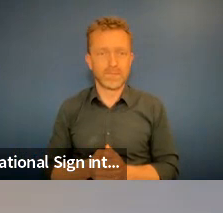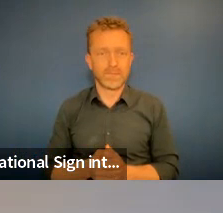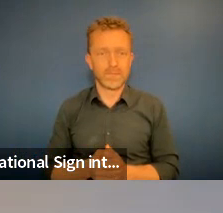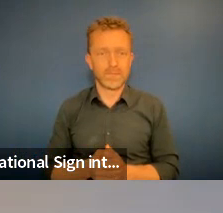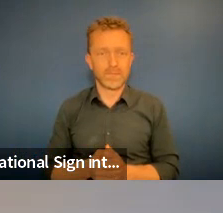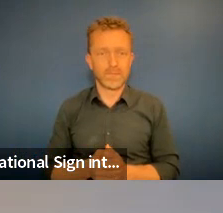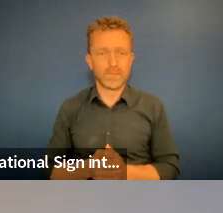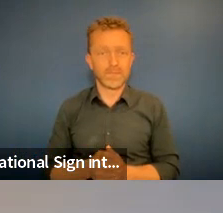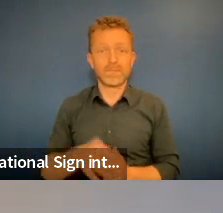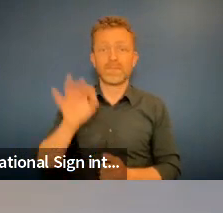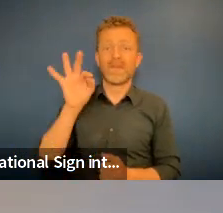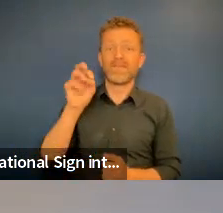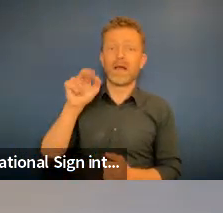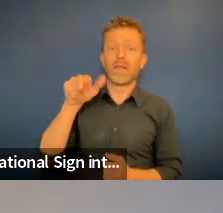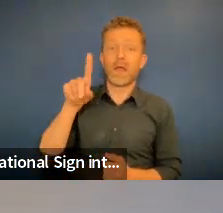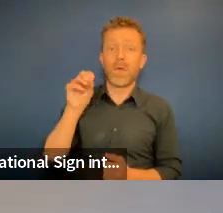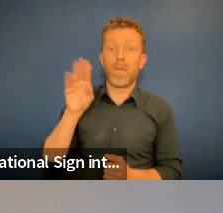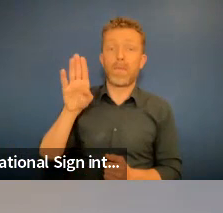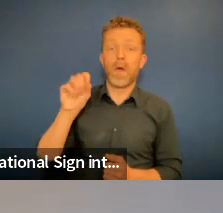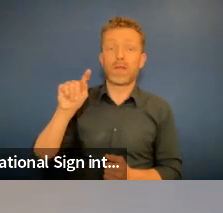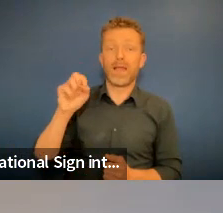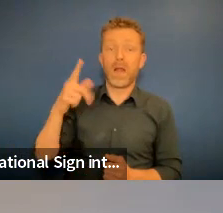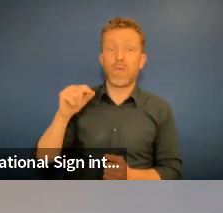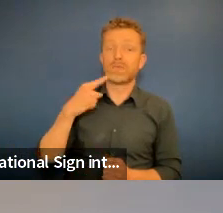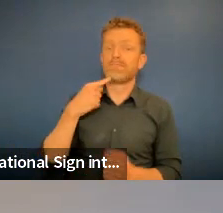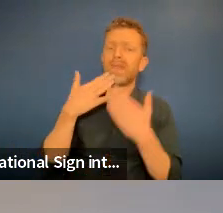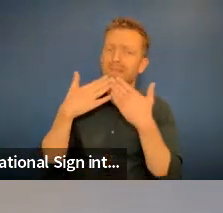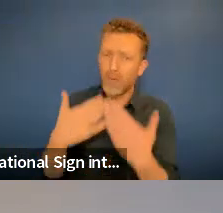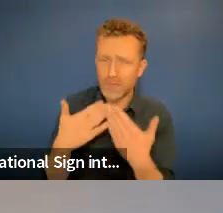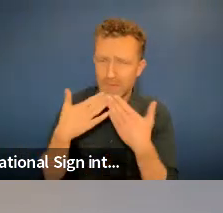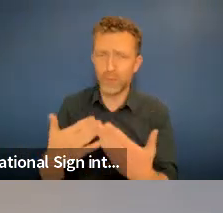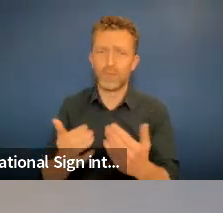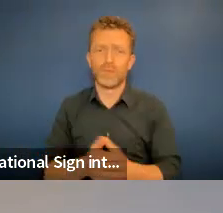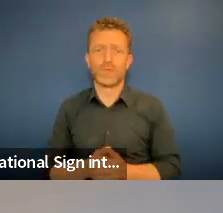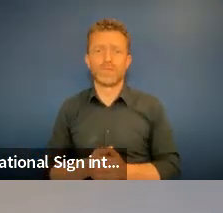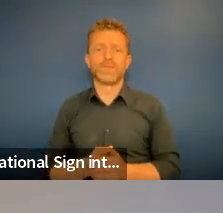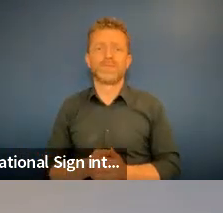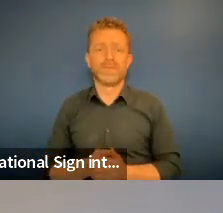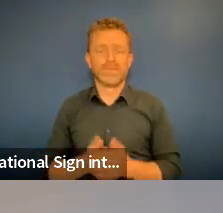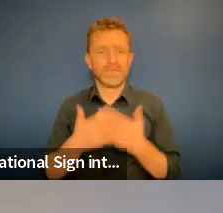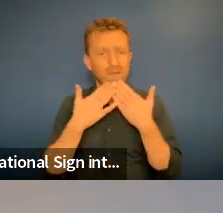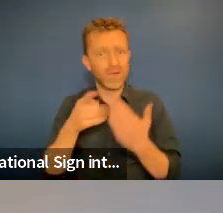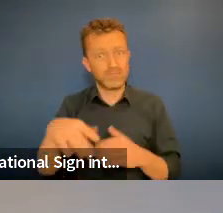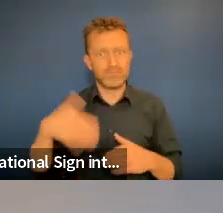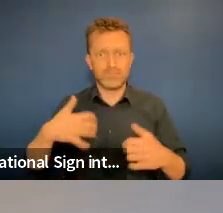interesting. It matches perfectly with what we have observed at UNICEF, that we need a cross-sectoral